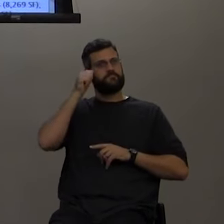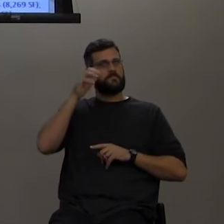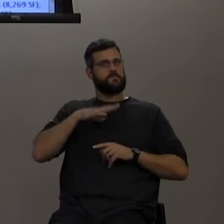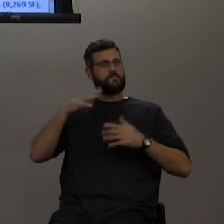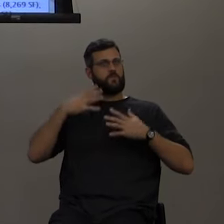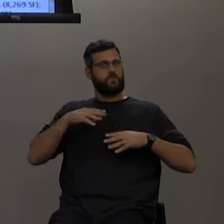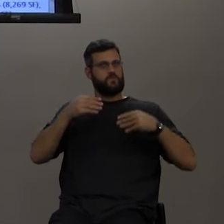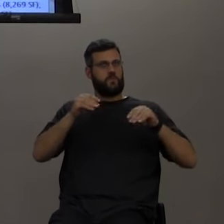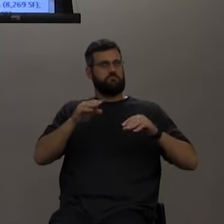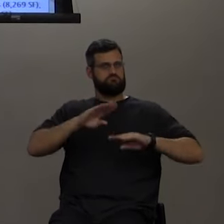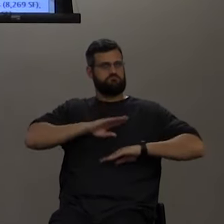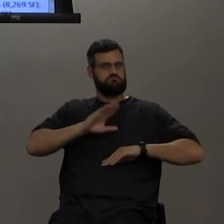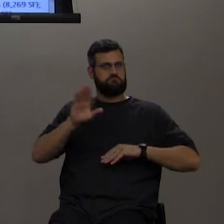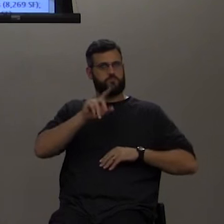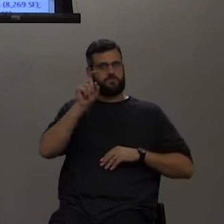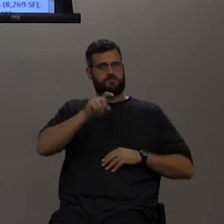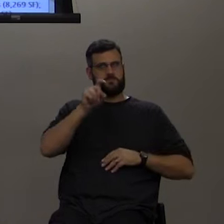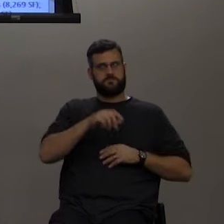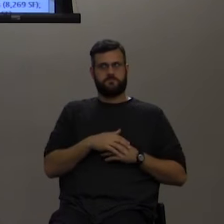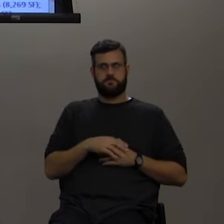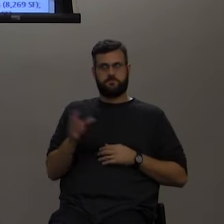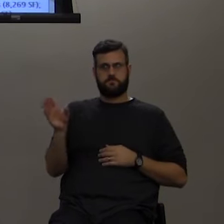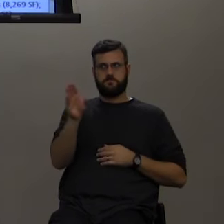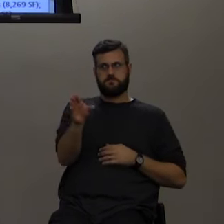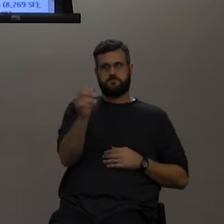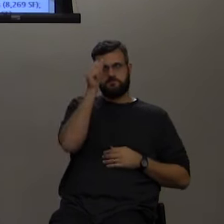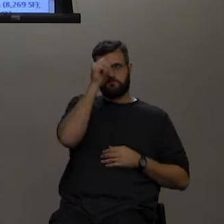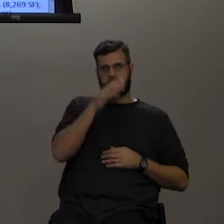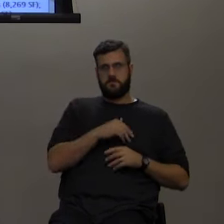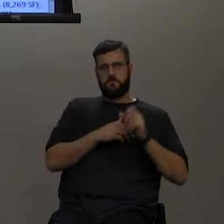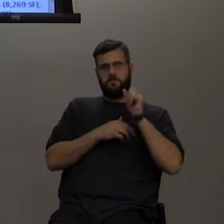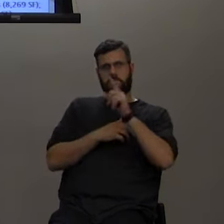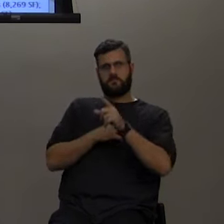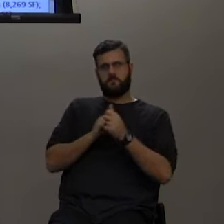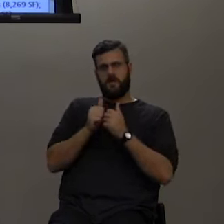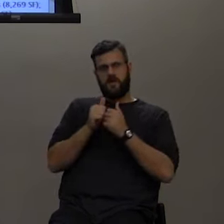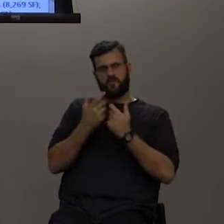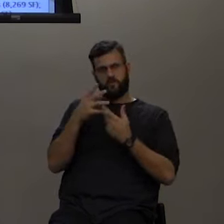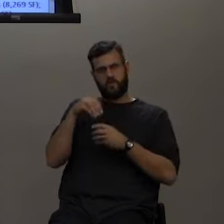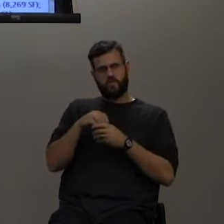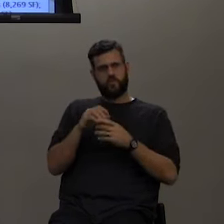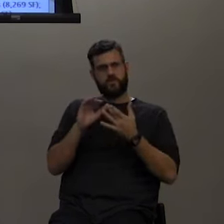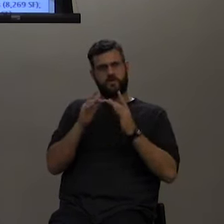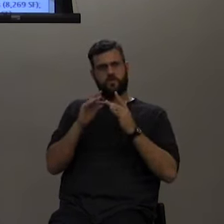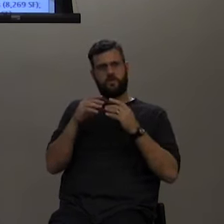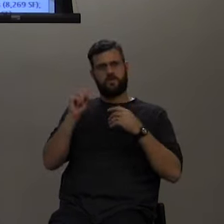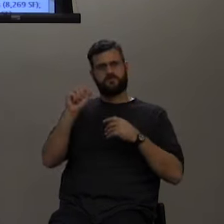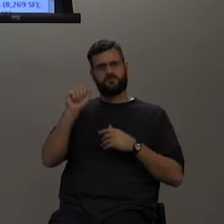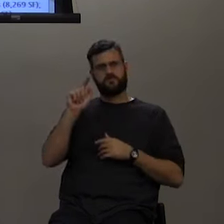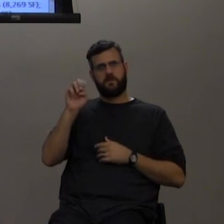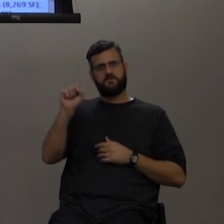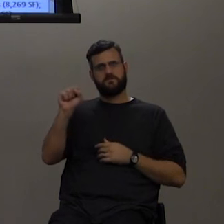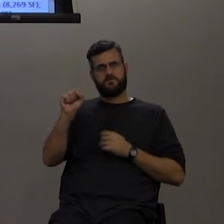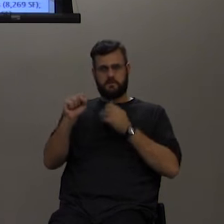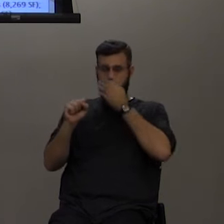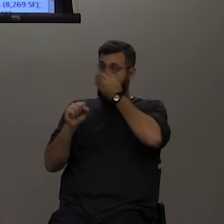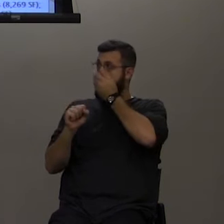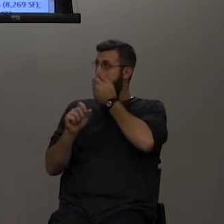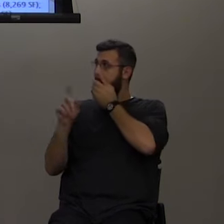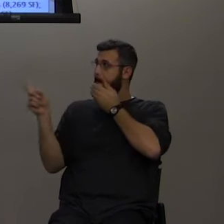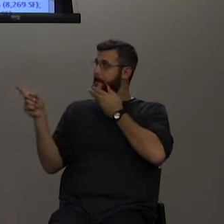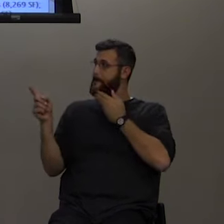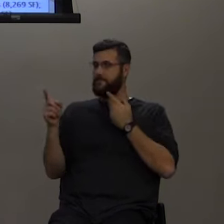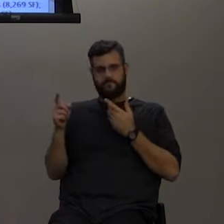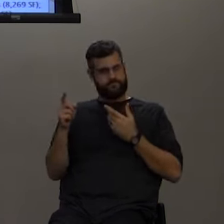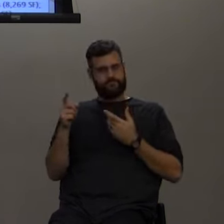that need. How do you factor in internet sales in this category? They factor themselves in.